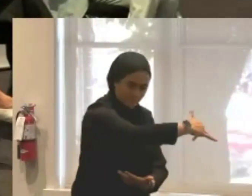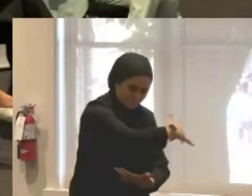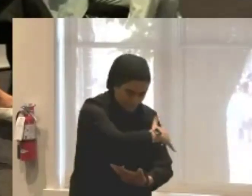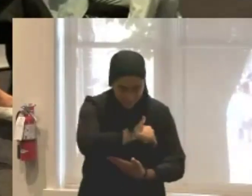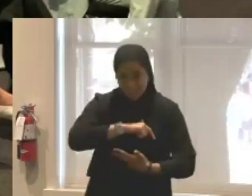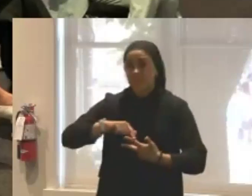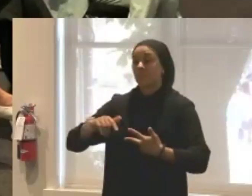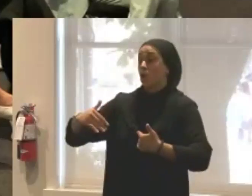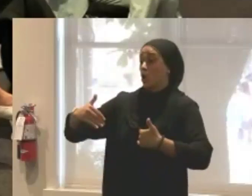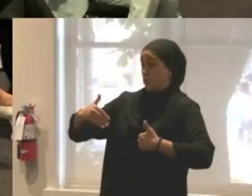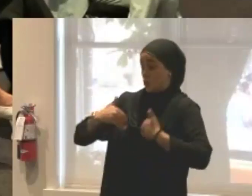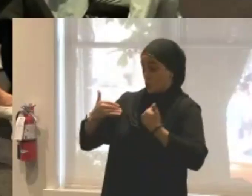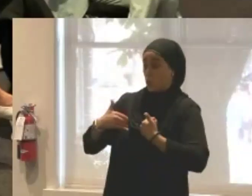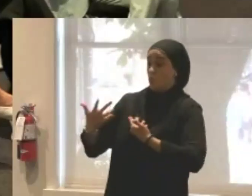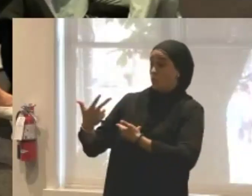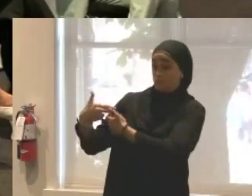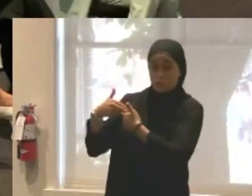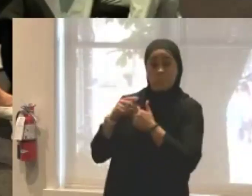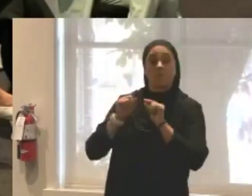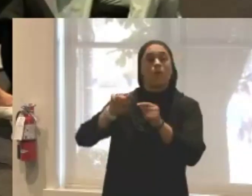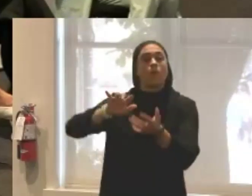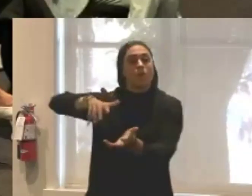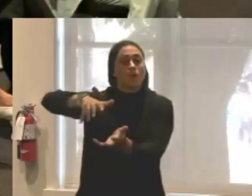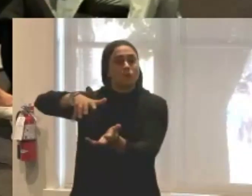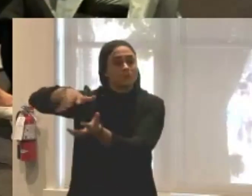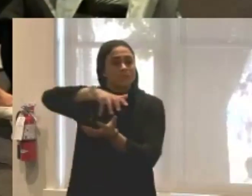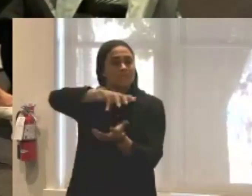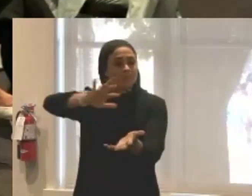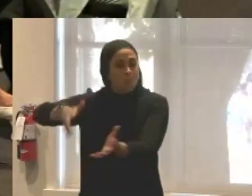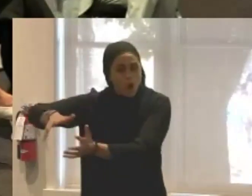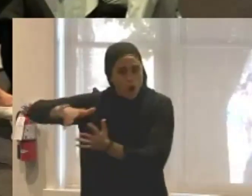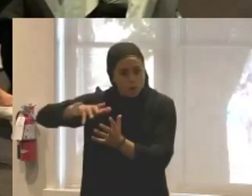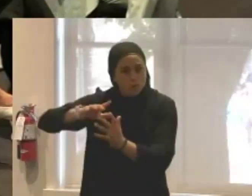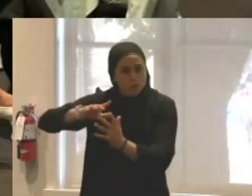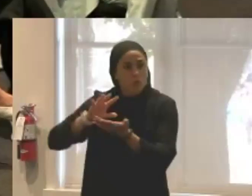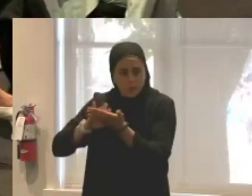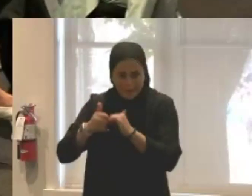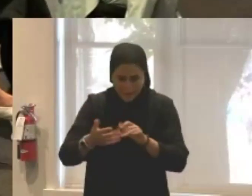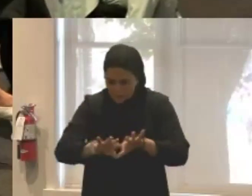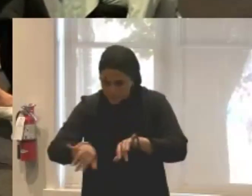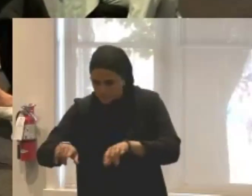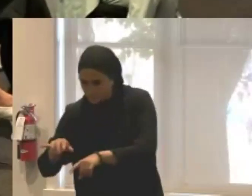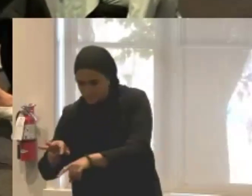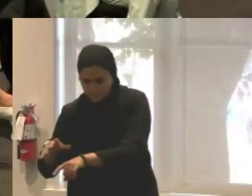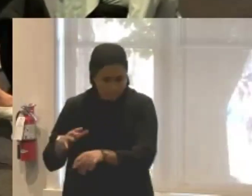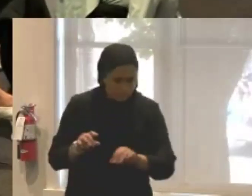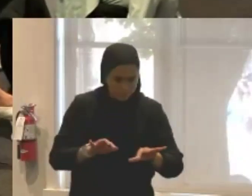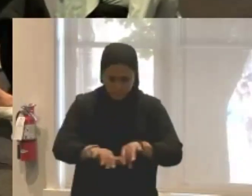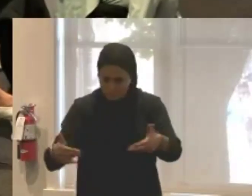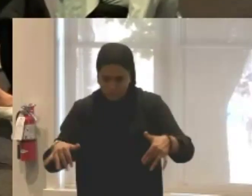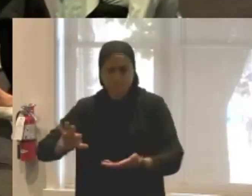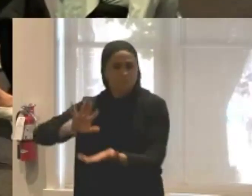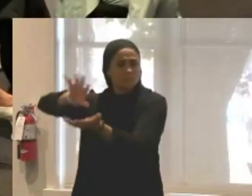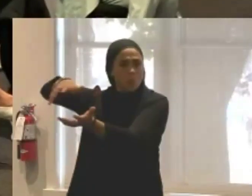joining, going to a laundromat, learning what that means, washing the clothes, separating them. And the third part was where